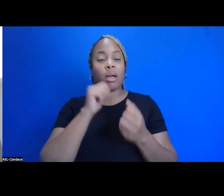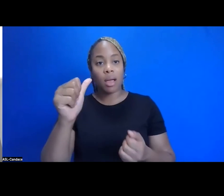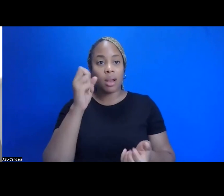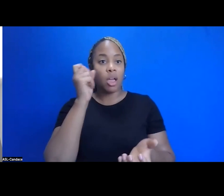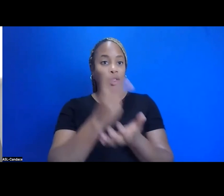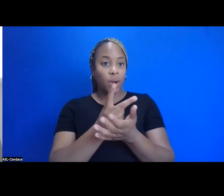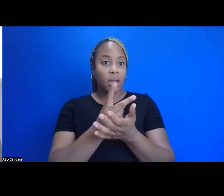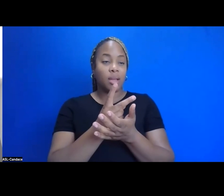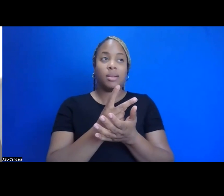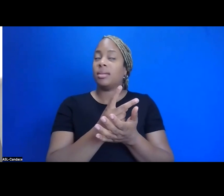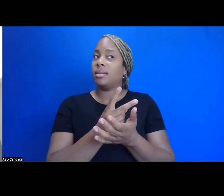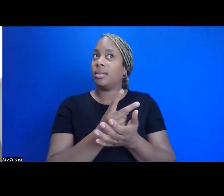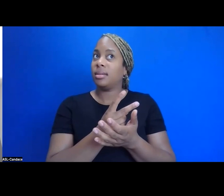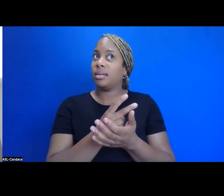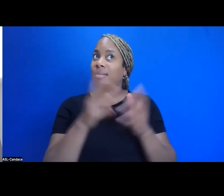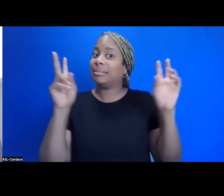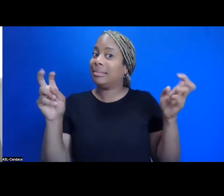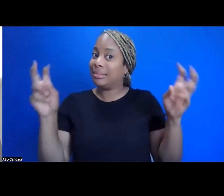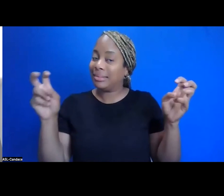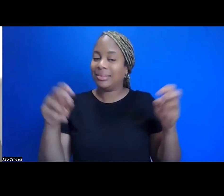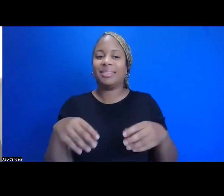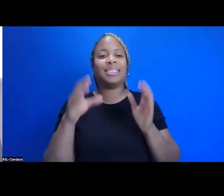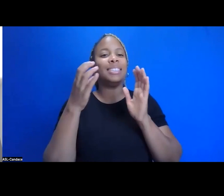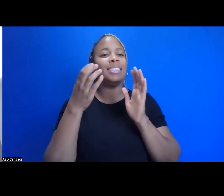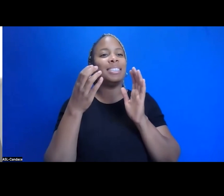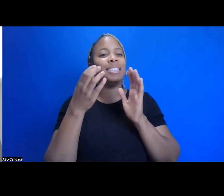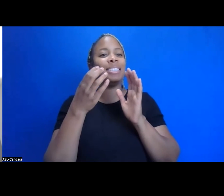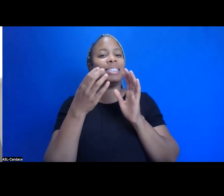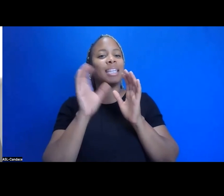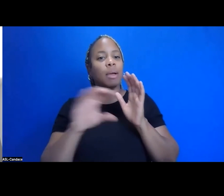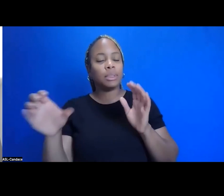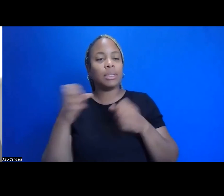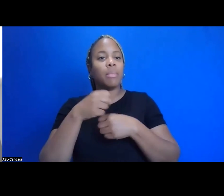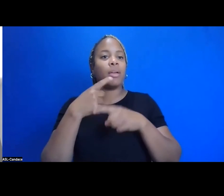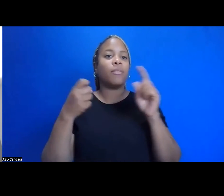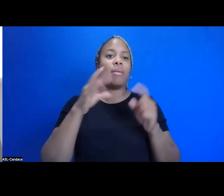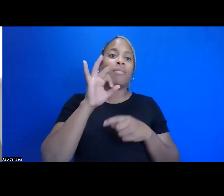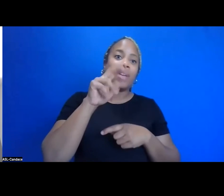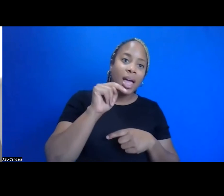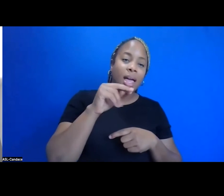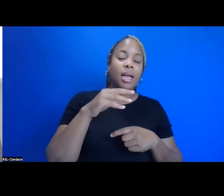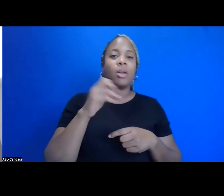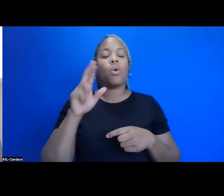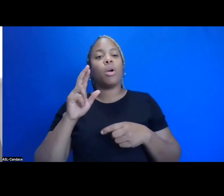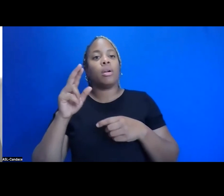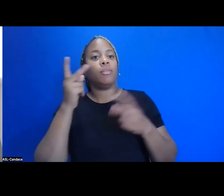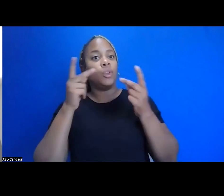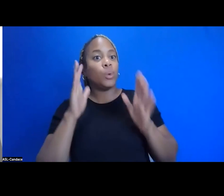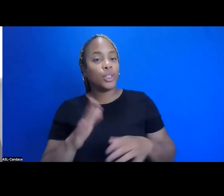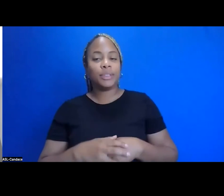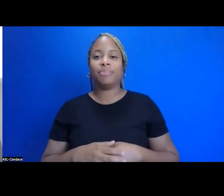unauthorized, in quotation marks, captions made by fans or viewers? Hi, Emerson.